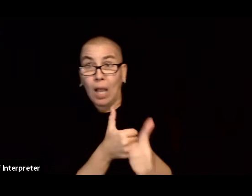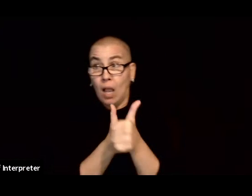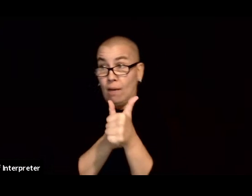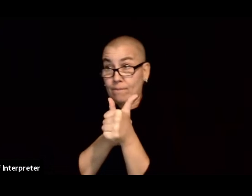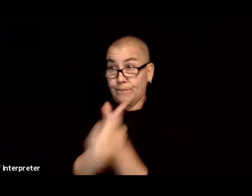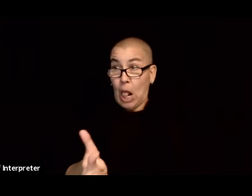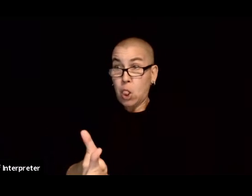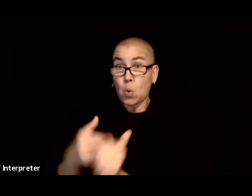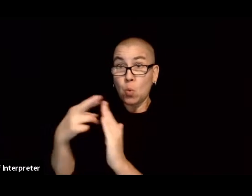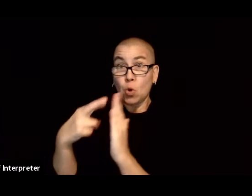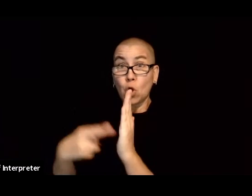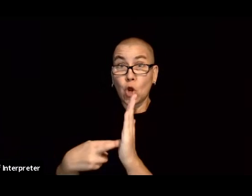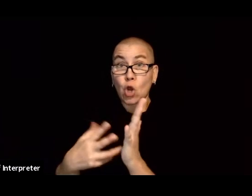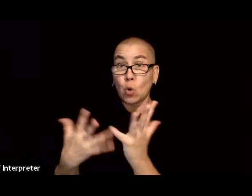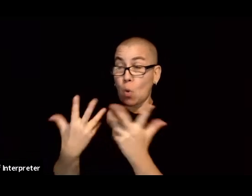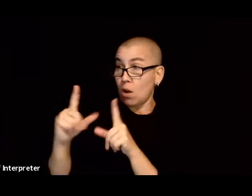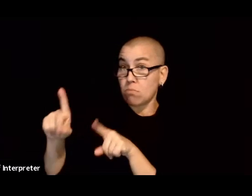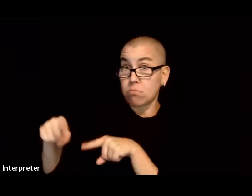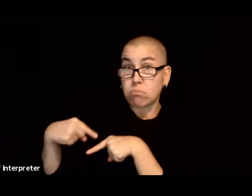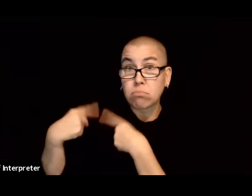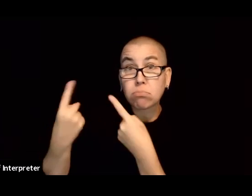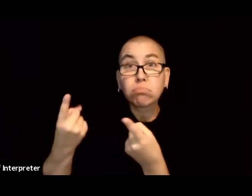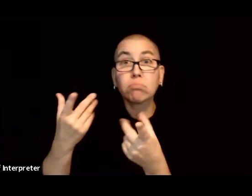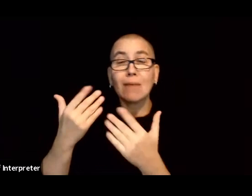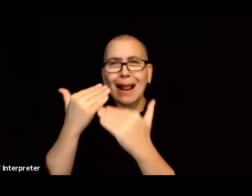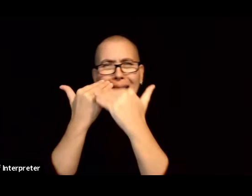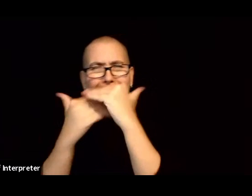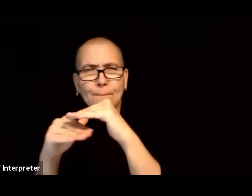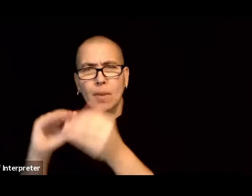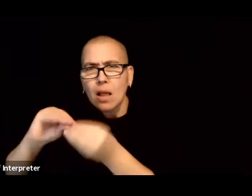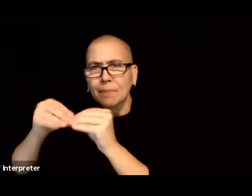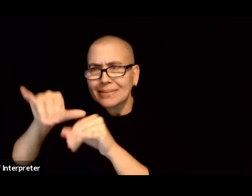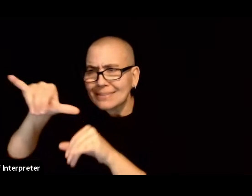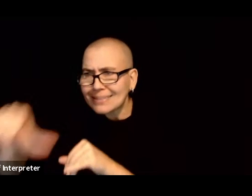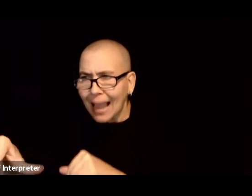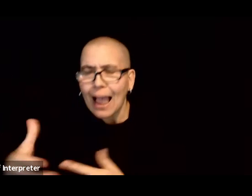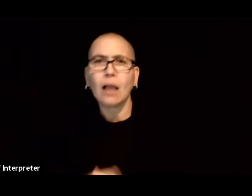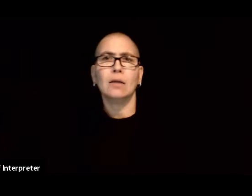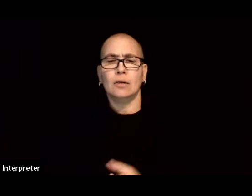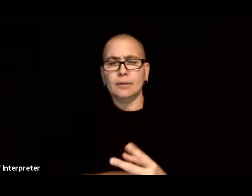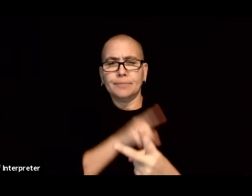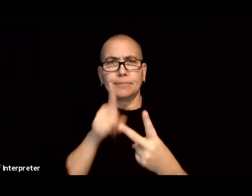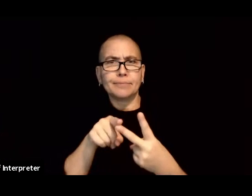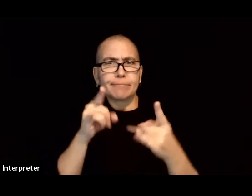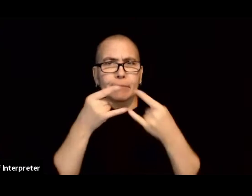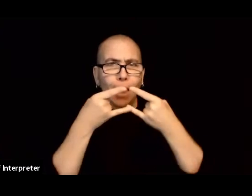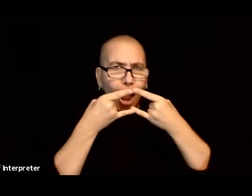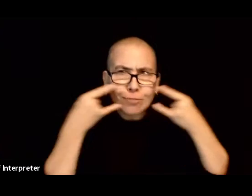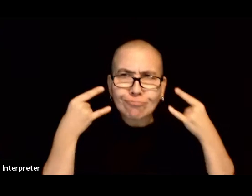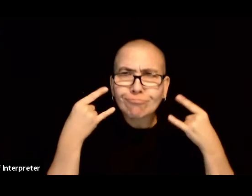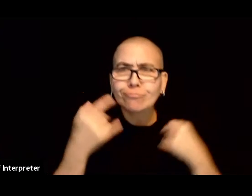social distancing, the mask wearing, that we do believe that the current